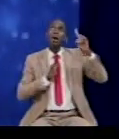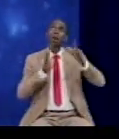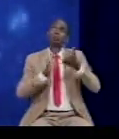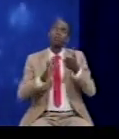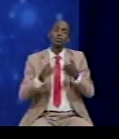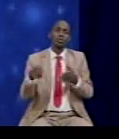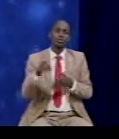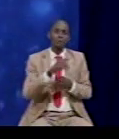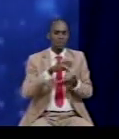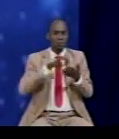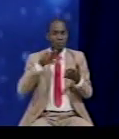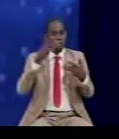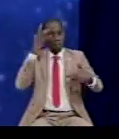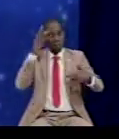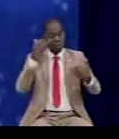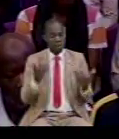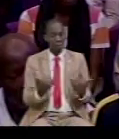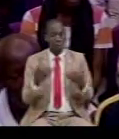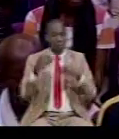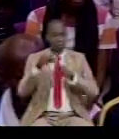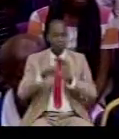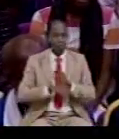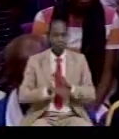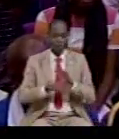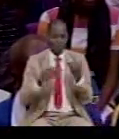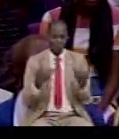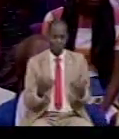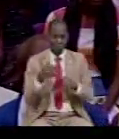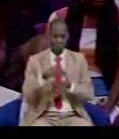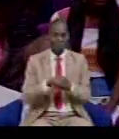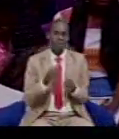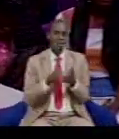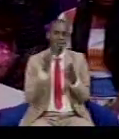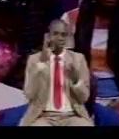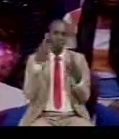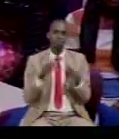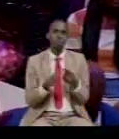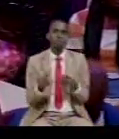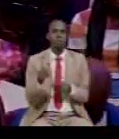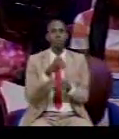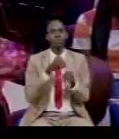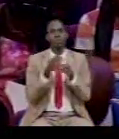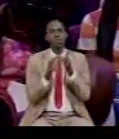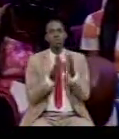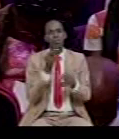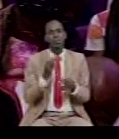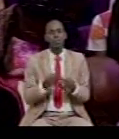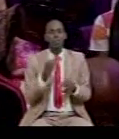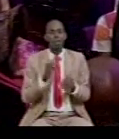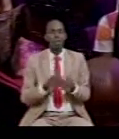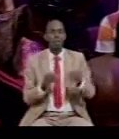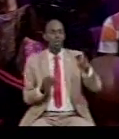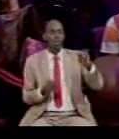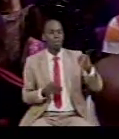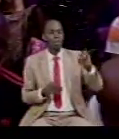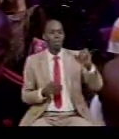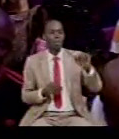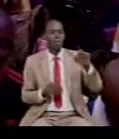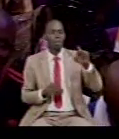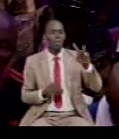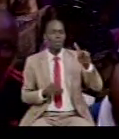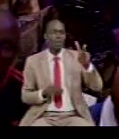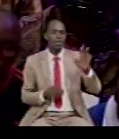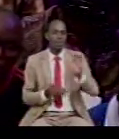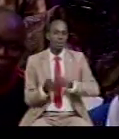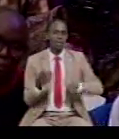away. Tonight it will happen. In Mark chapter 13, I'm reading from verse 8. In Mark chapter 13,